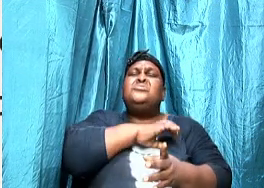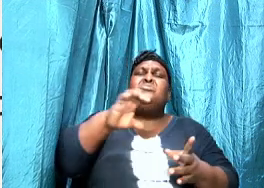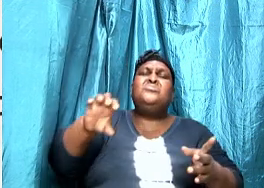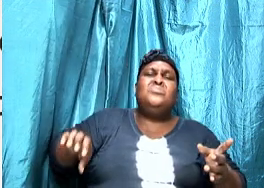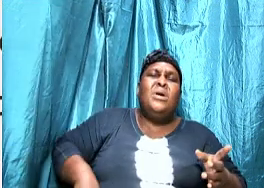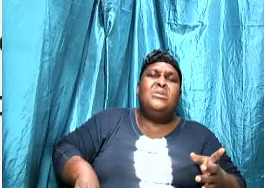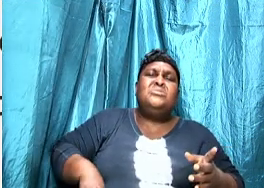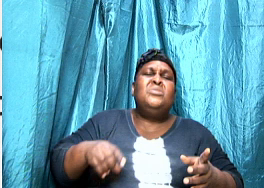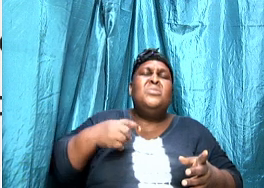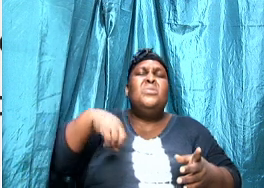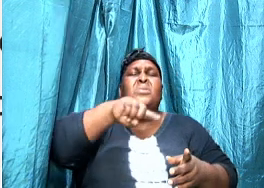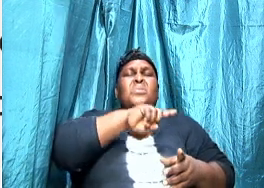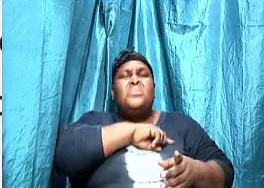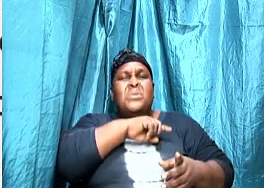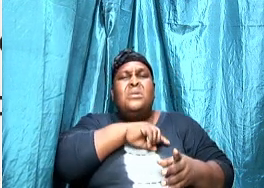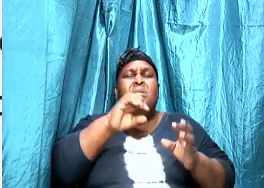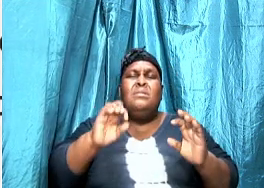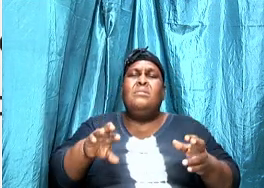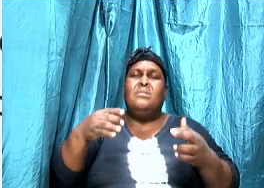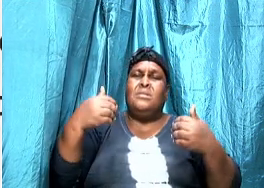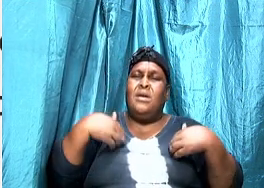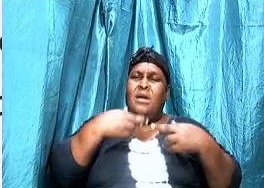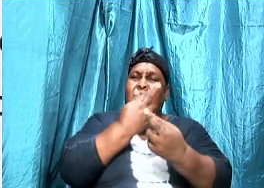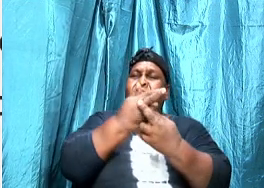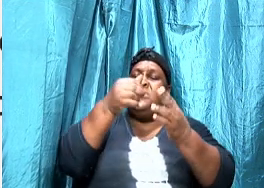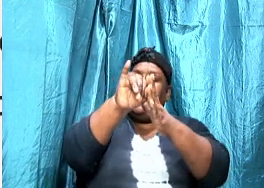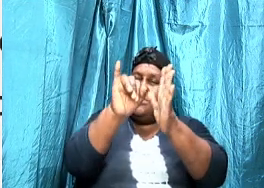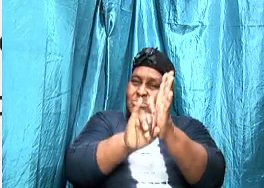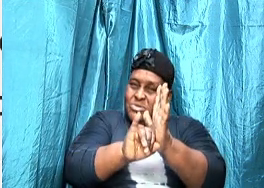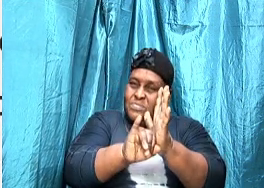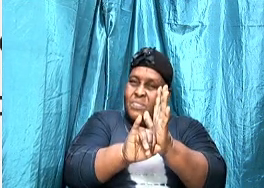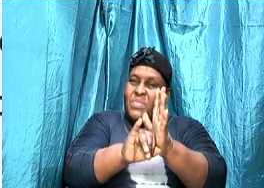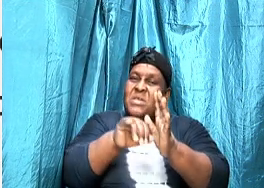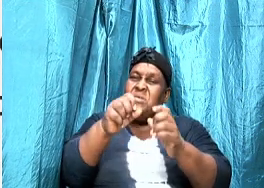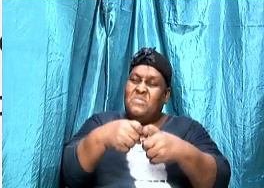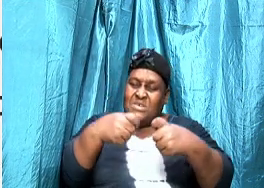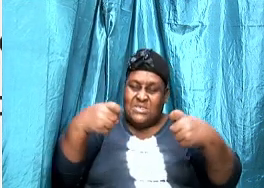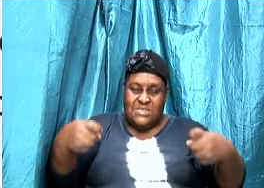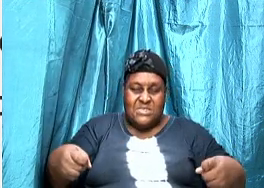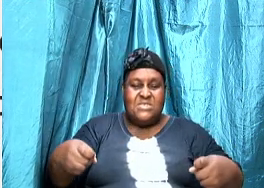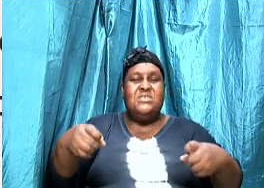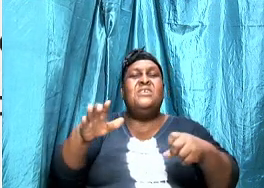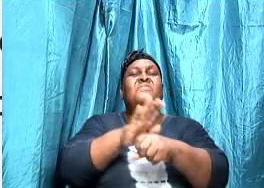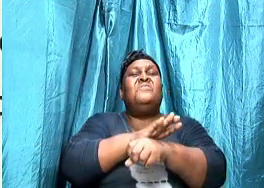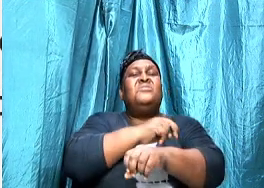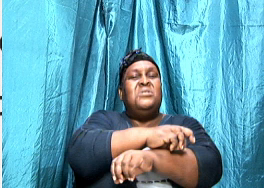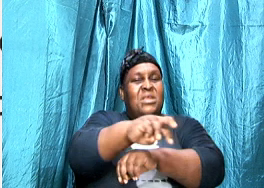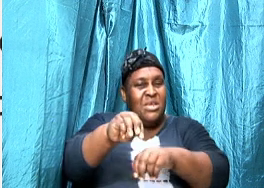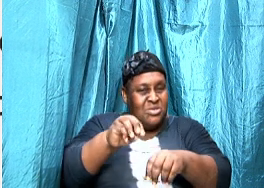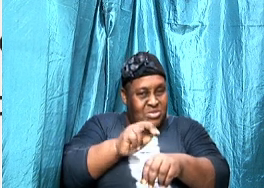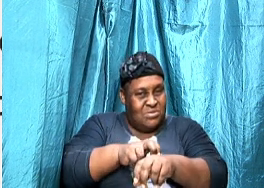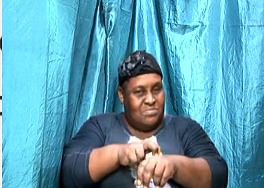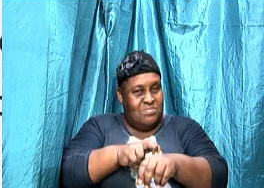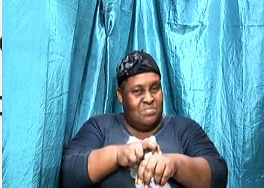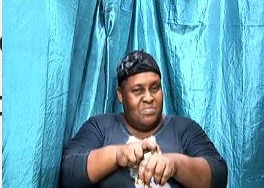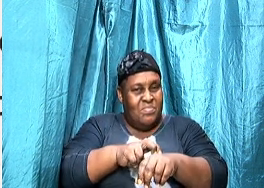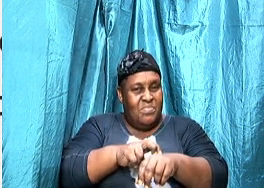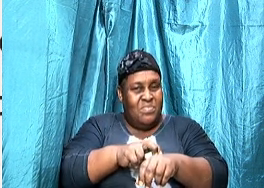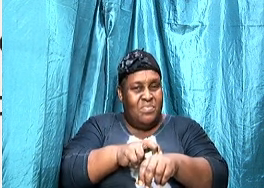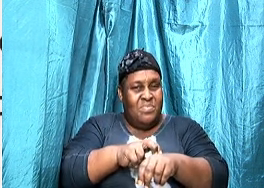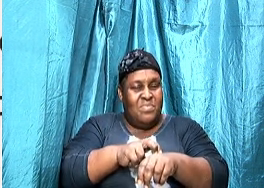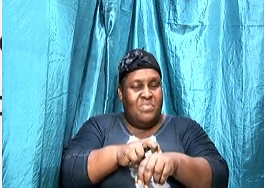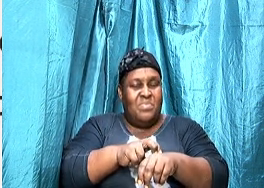this sinful nature. Amen. And so, Jesus speaks about